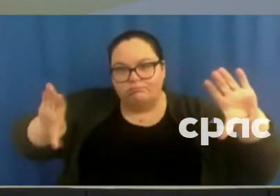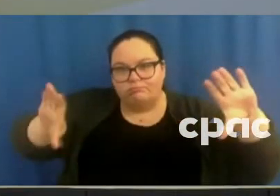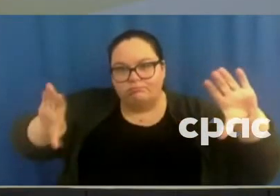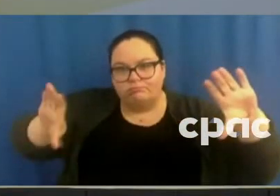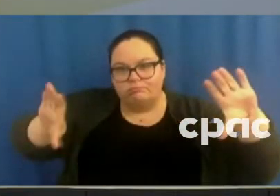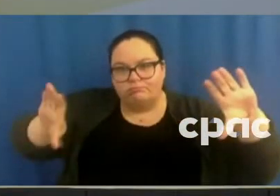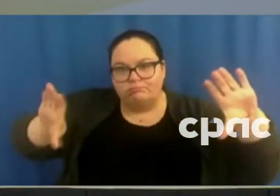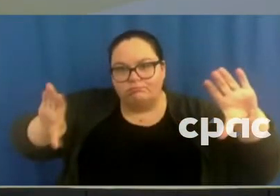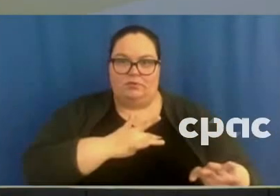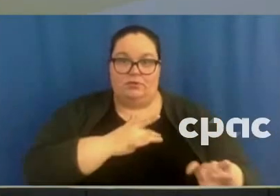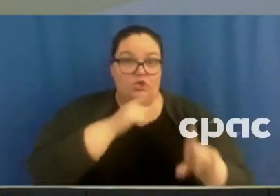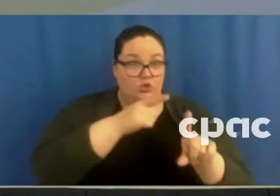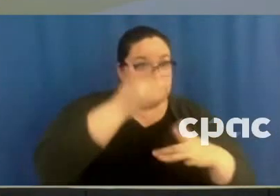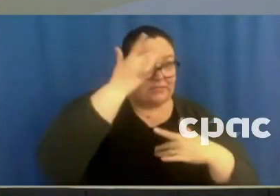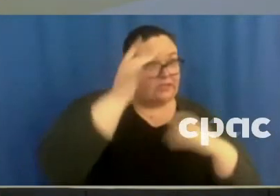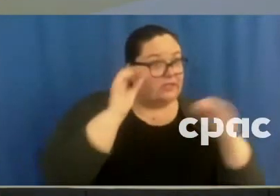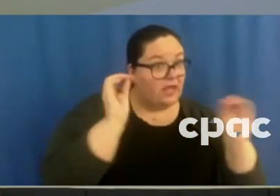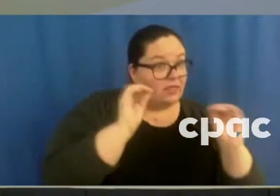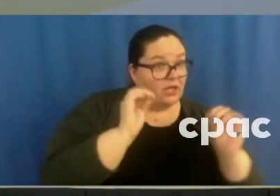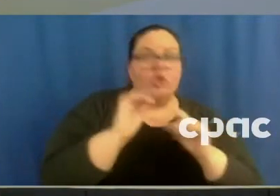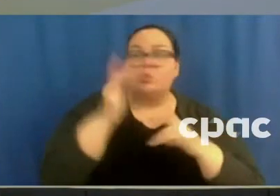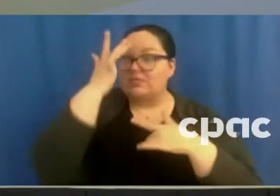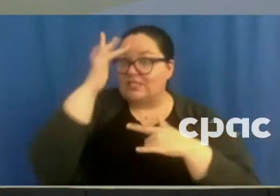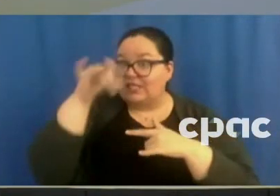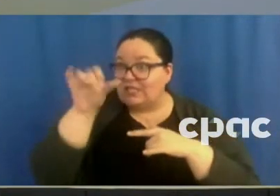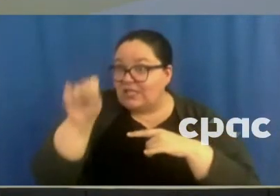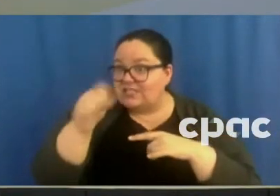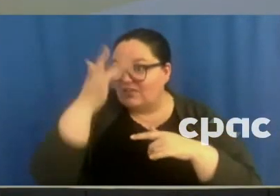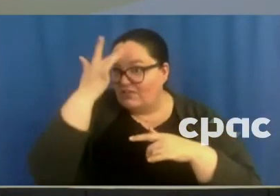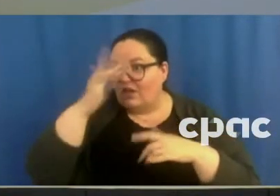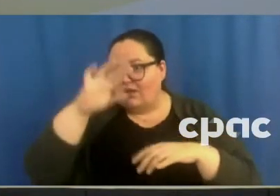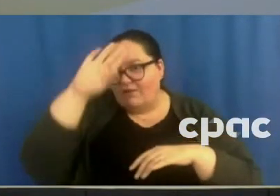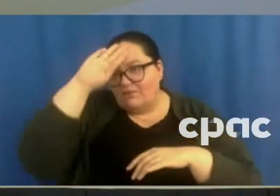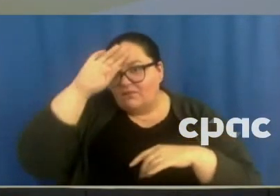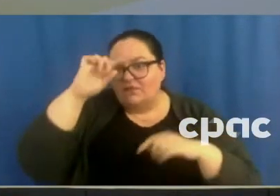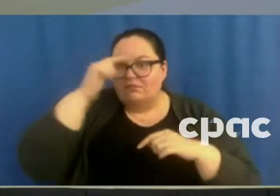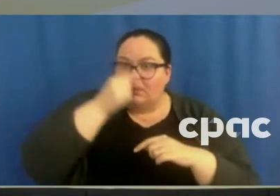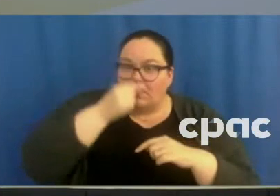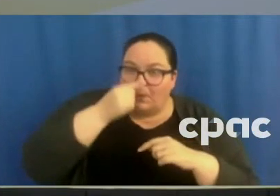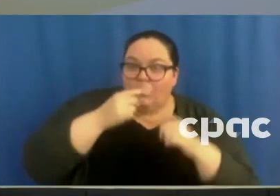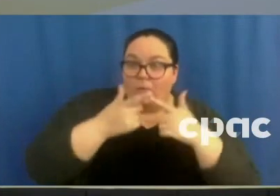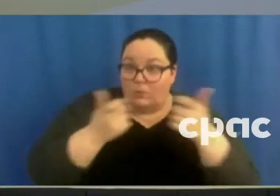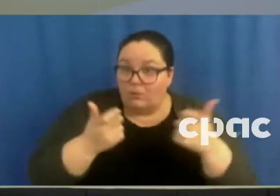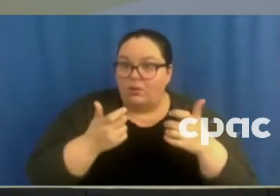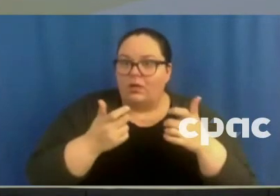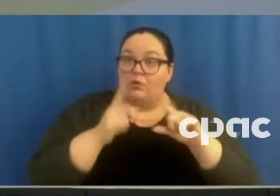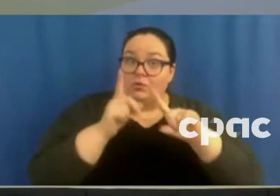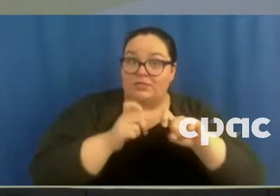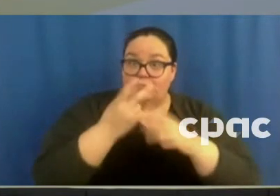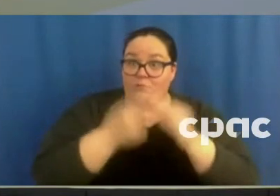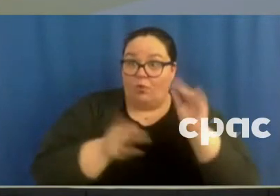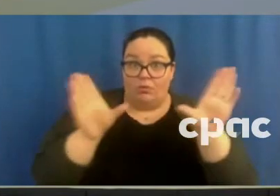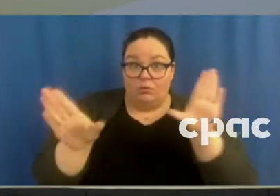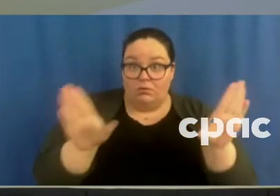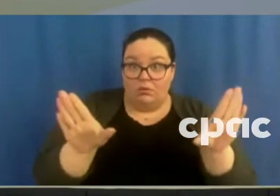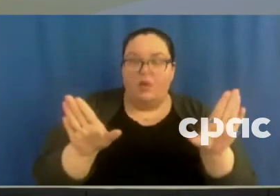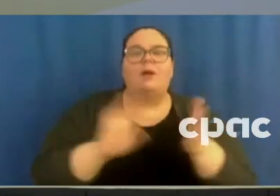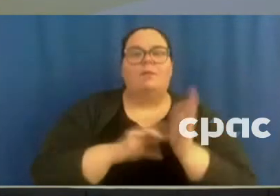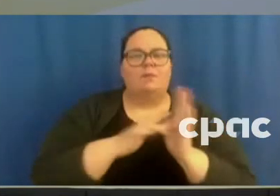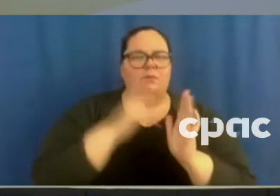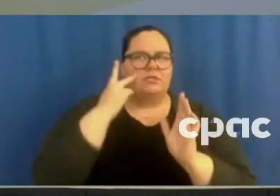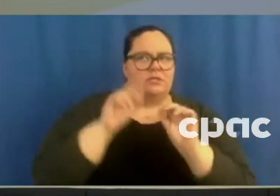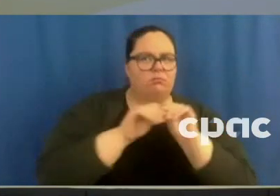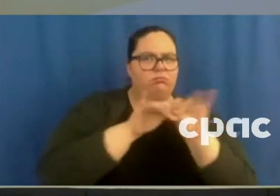us the prevalence of the virus and just what we are dealing with, and help us curb the spread of COVID-19. We